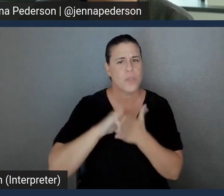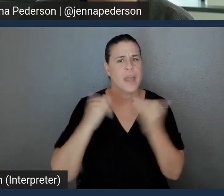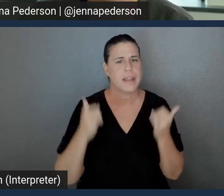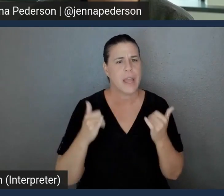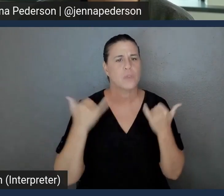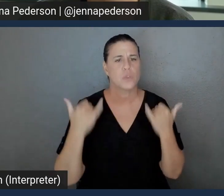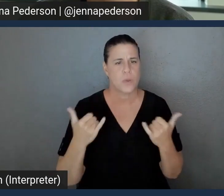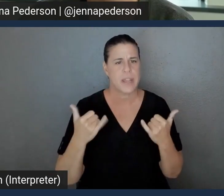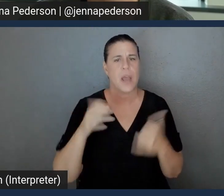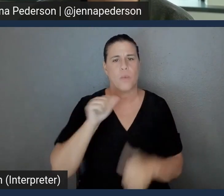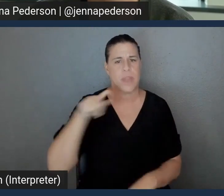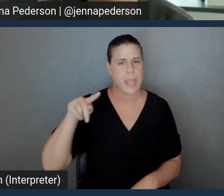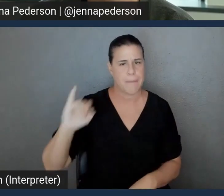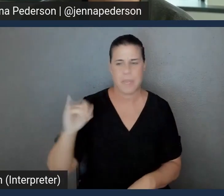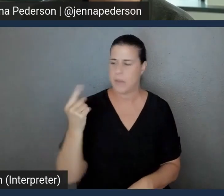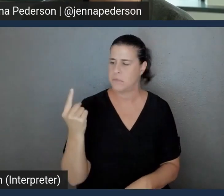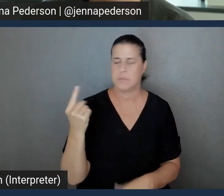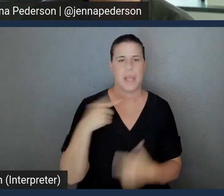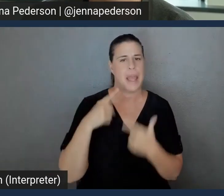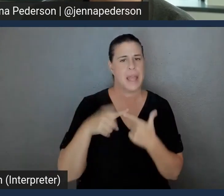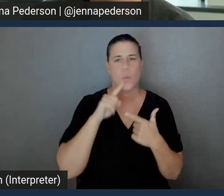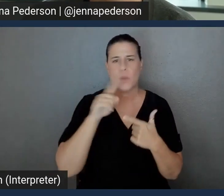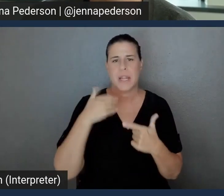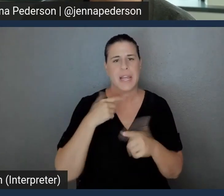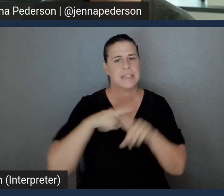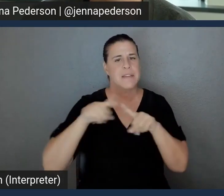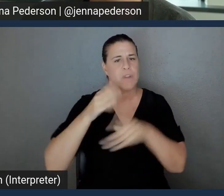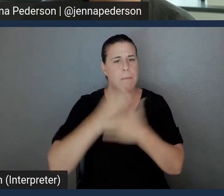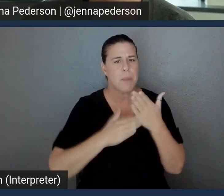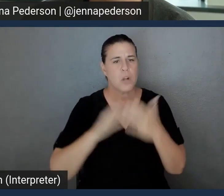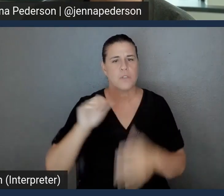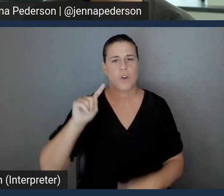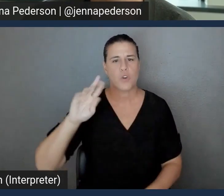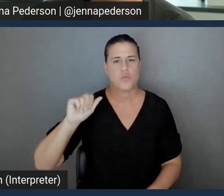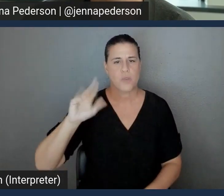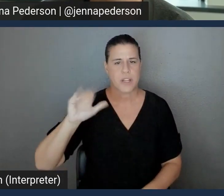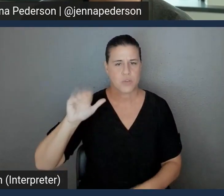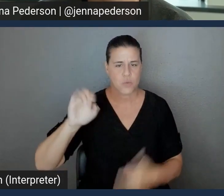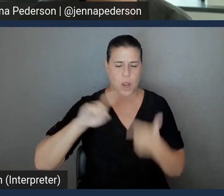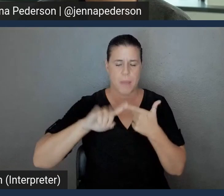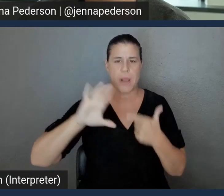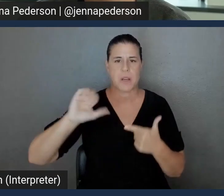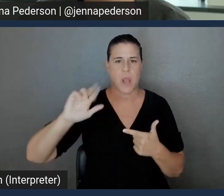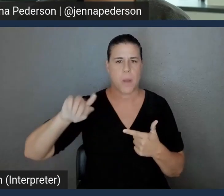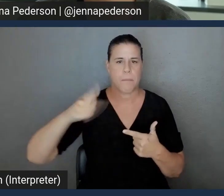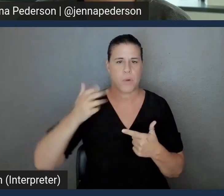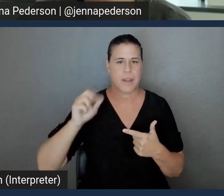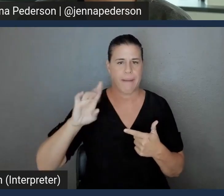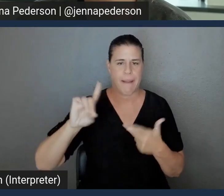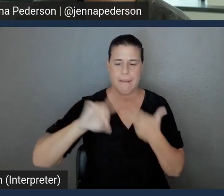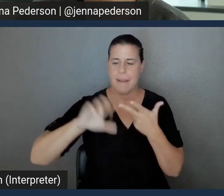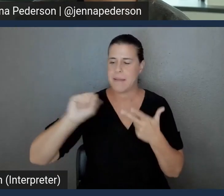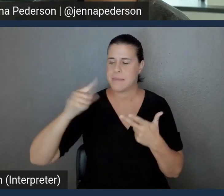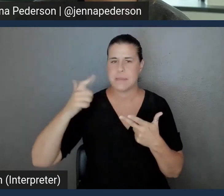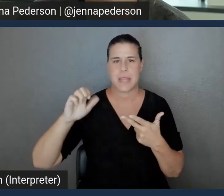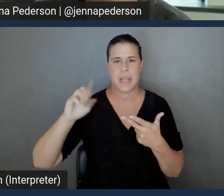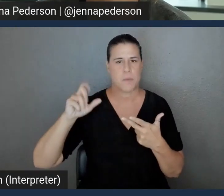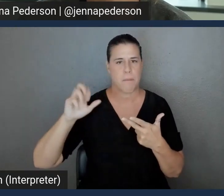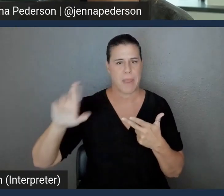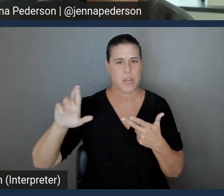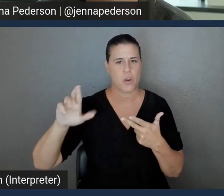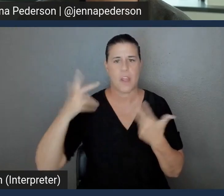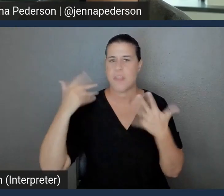this API, and it essentially has components of Transcribe, Comprehend, and then SageMaker, where we've developed custom models